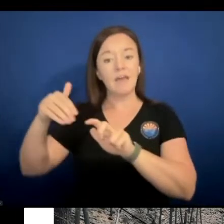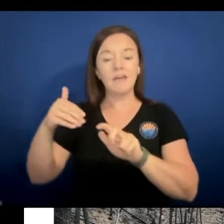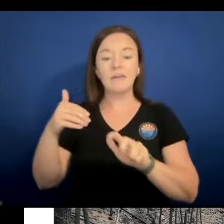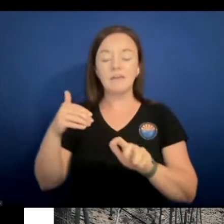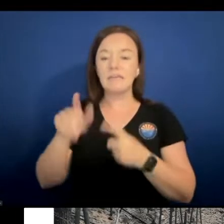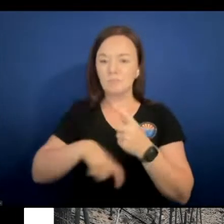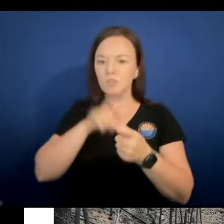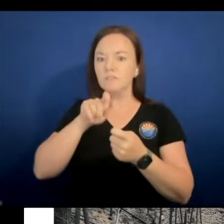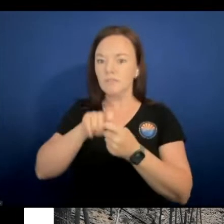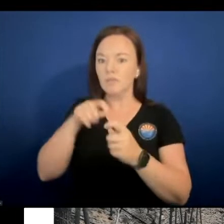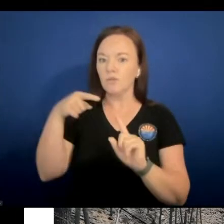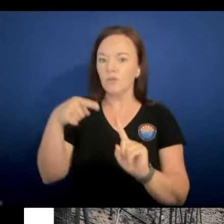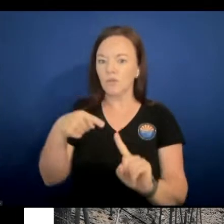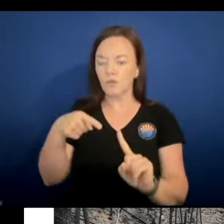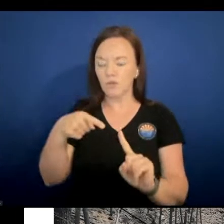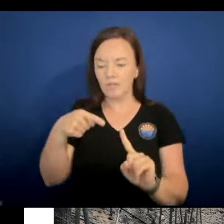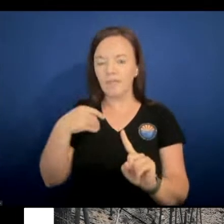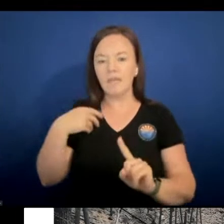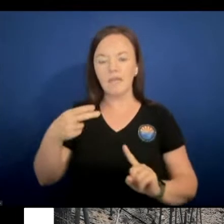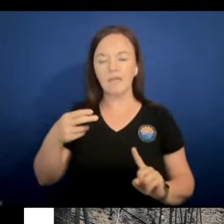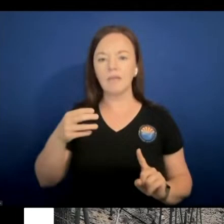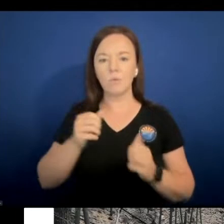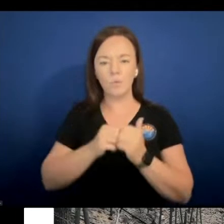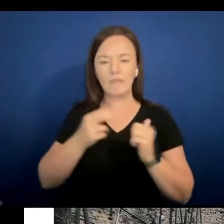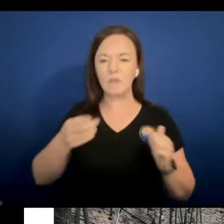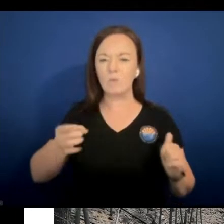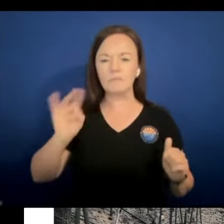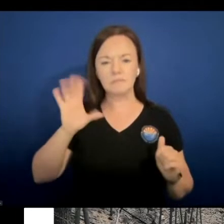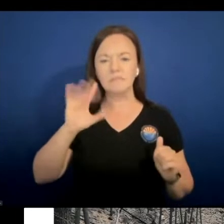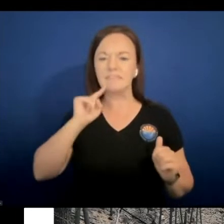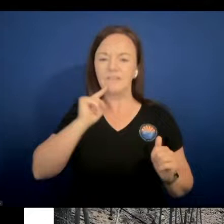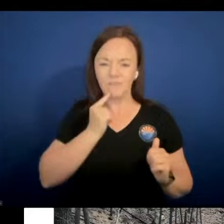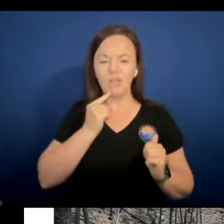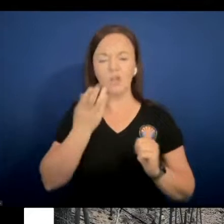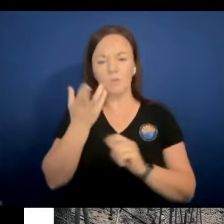particular, high burn areas where we do have